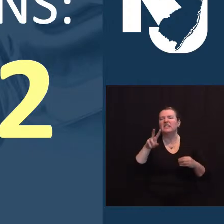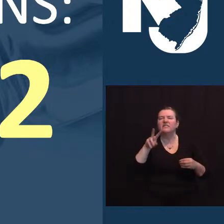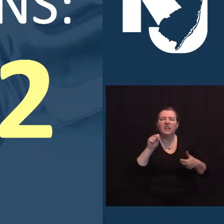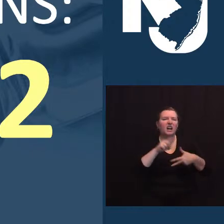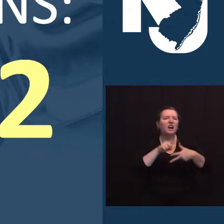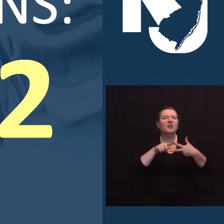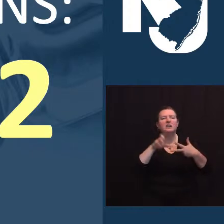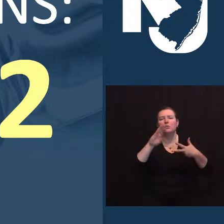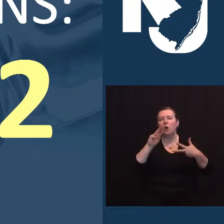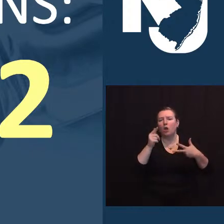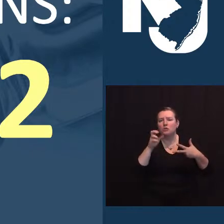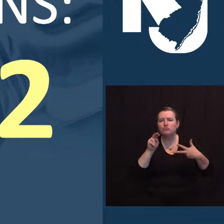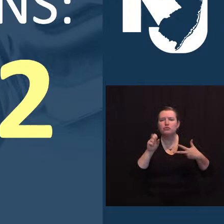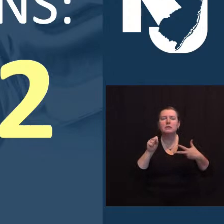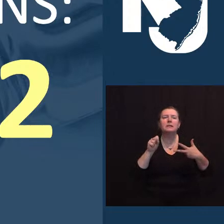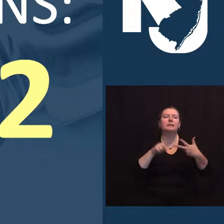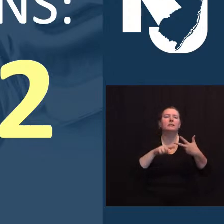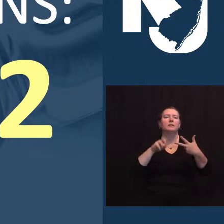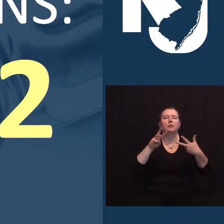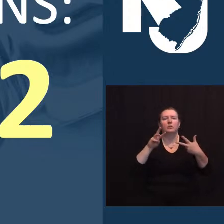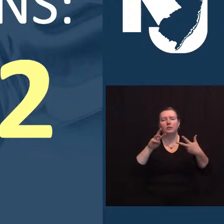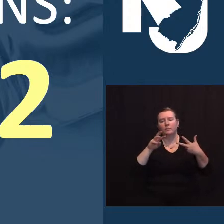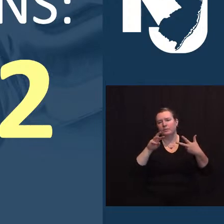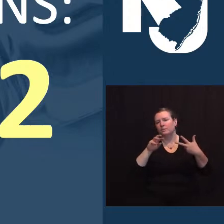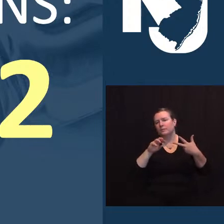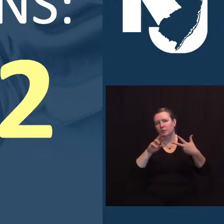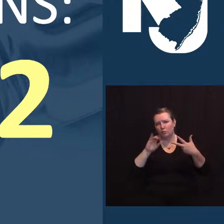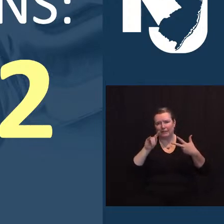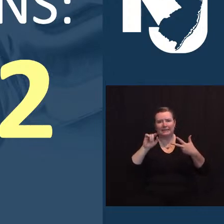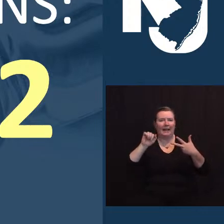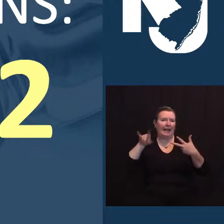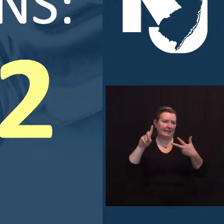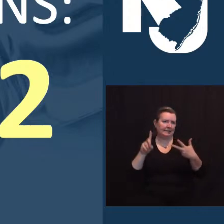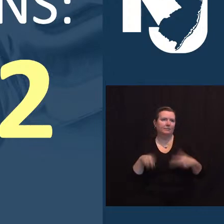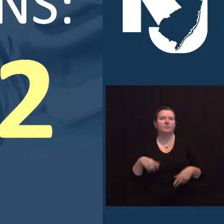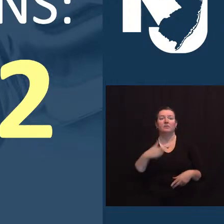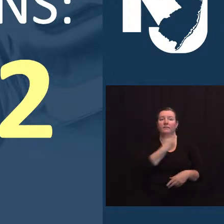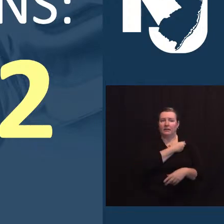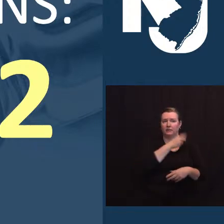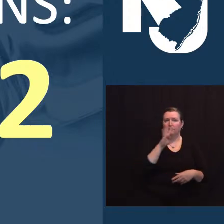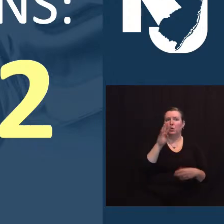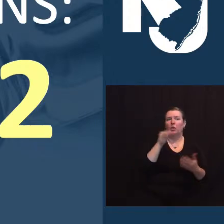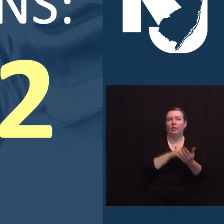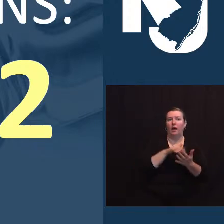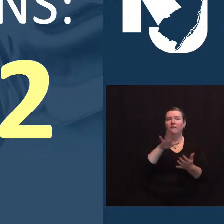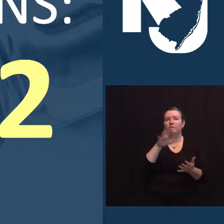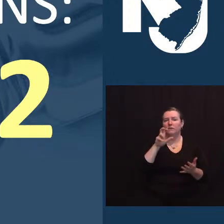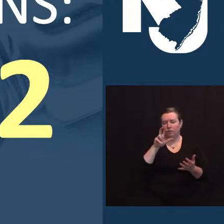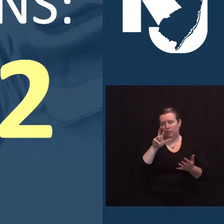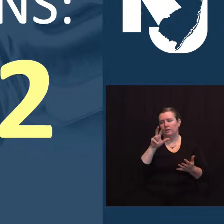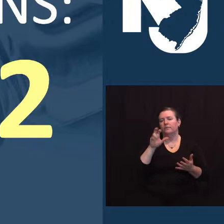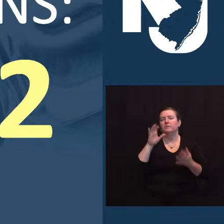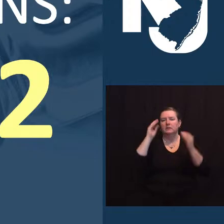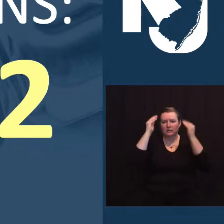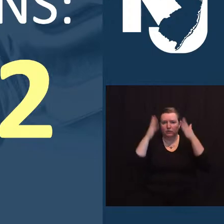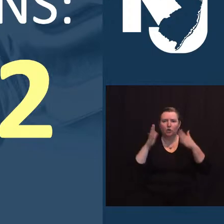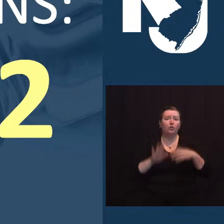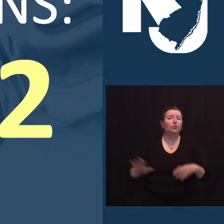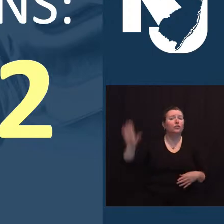Walgreens, have vaccinated roughly 34,500 educators across